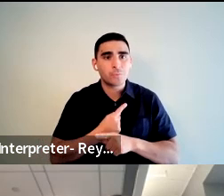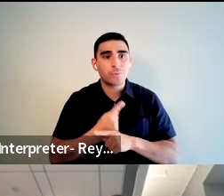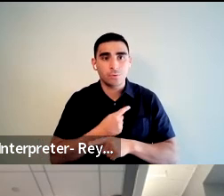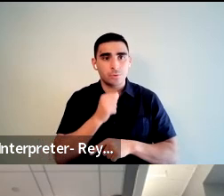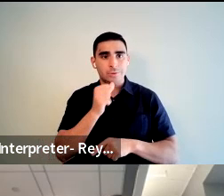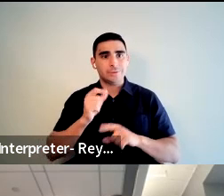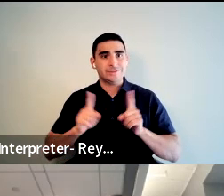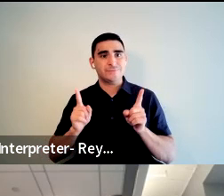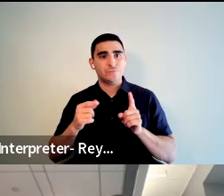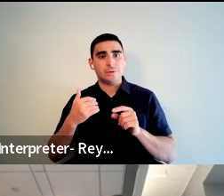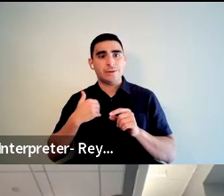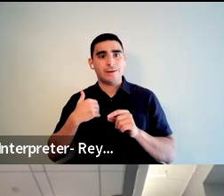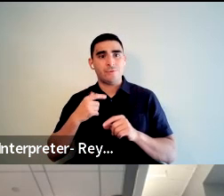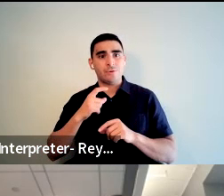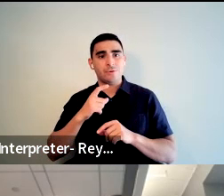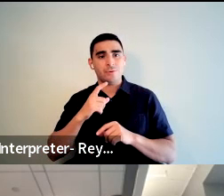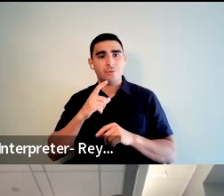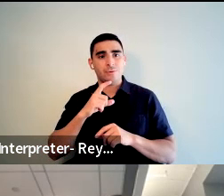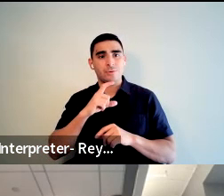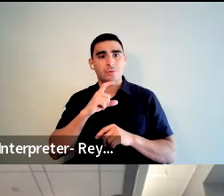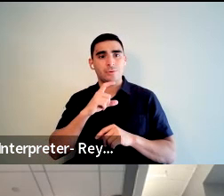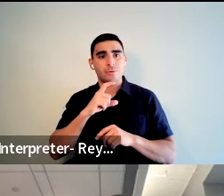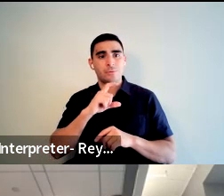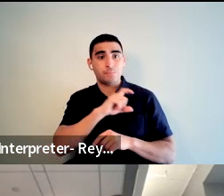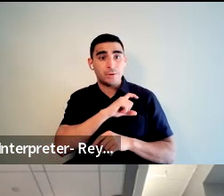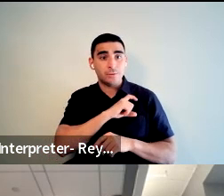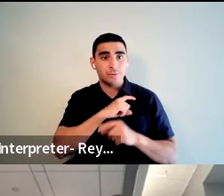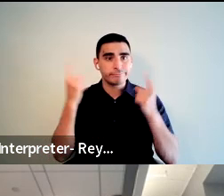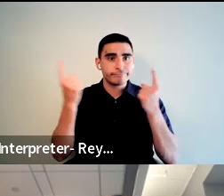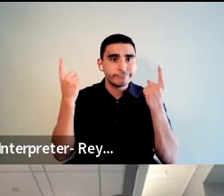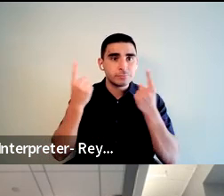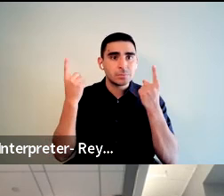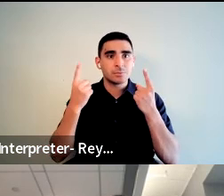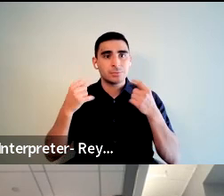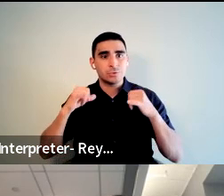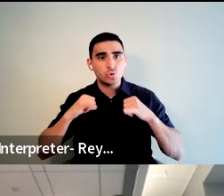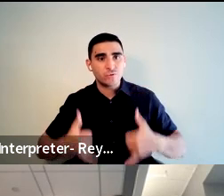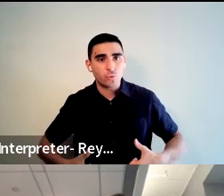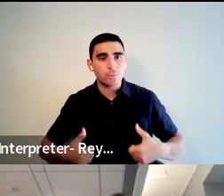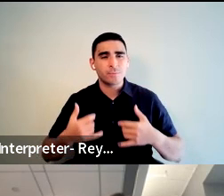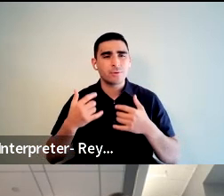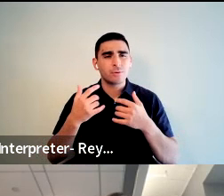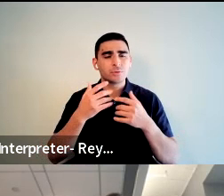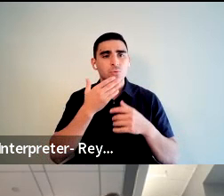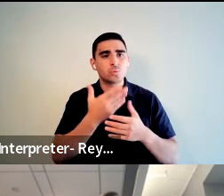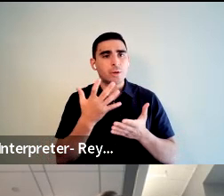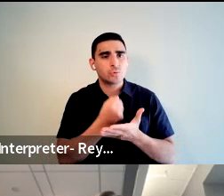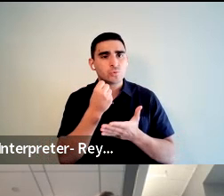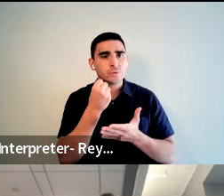than, you know, multiple patrol cars. So it's a real opportunity